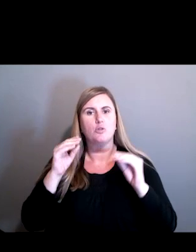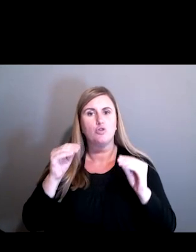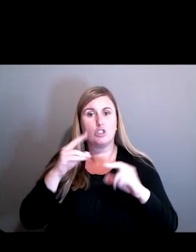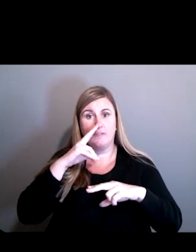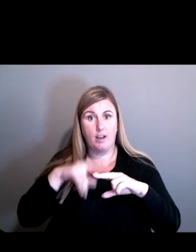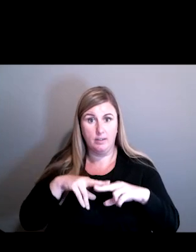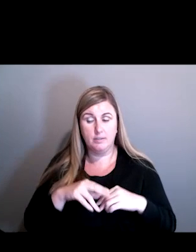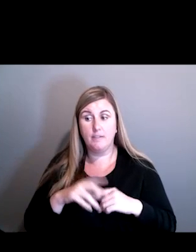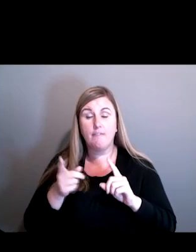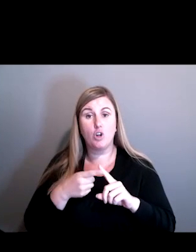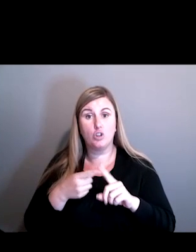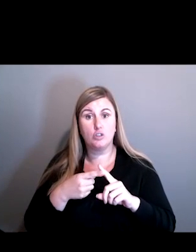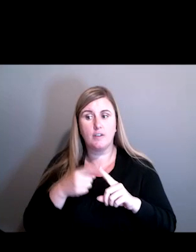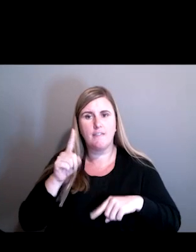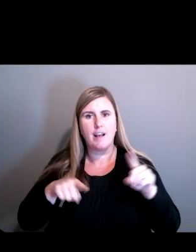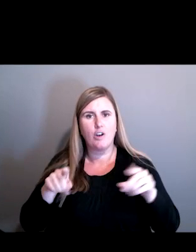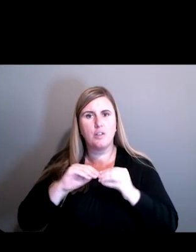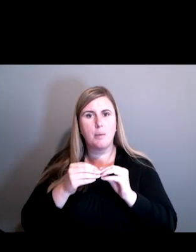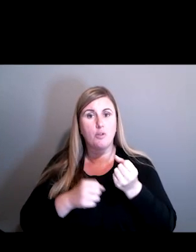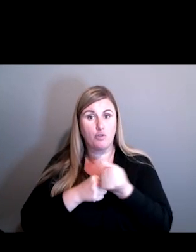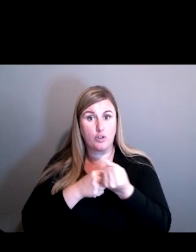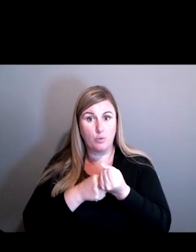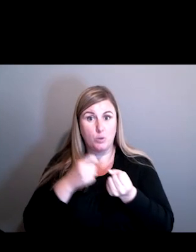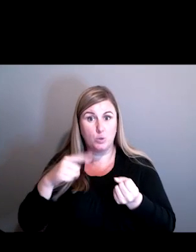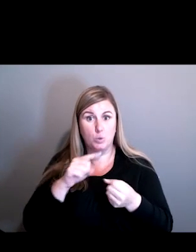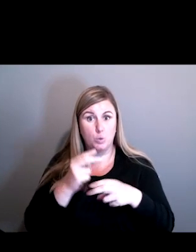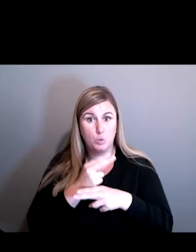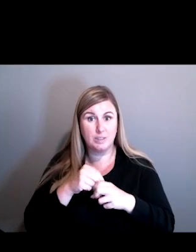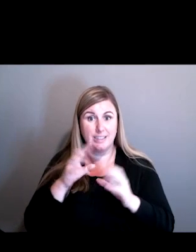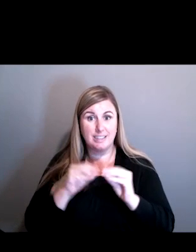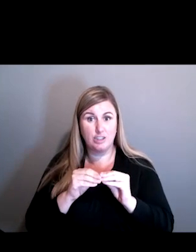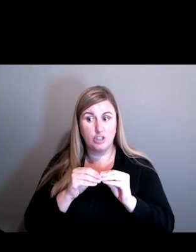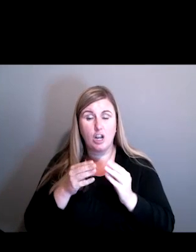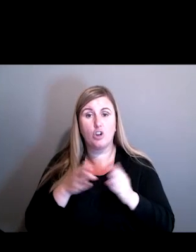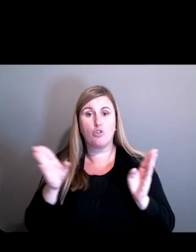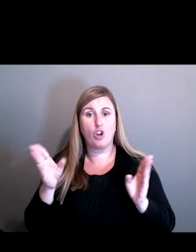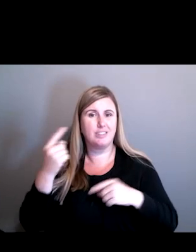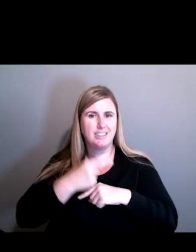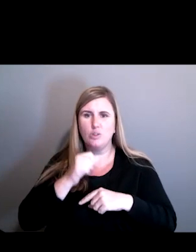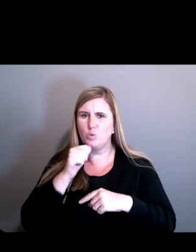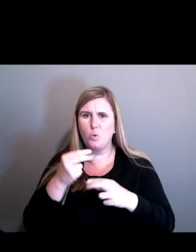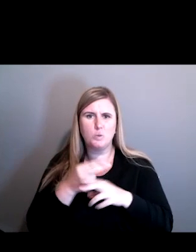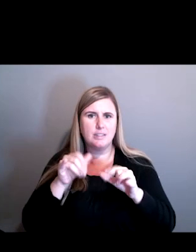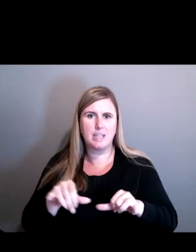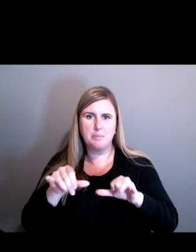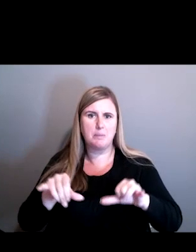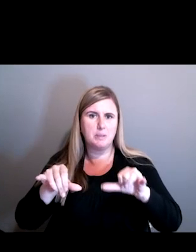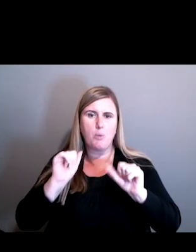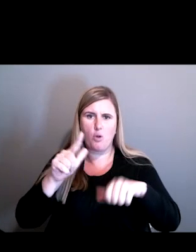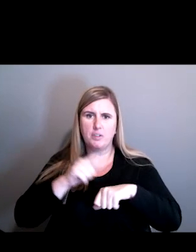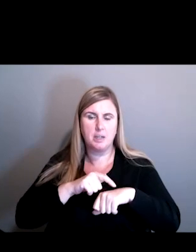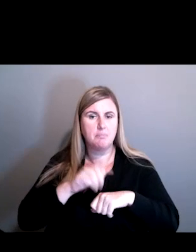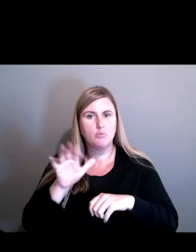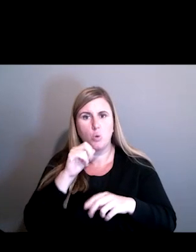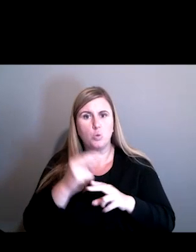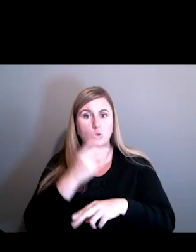the value of your reinforcers, and how to keep your instruction fun. First, vary the number of reinforcers that you use in a session and across